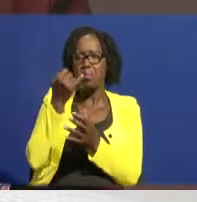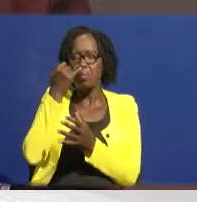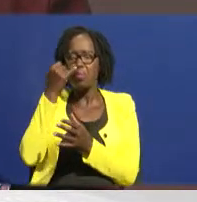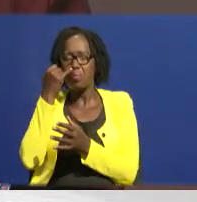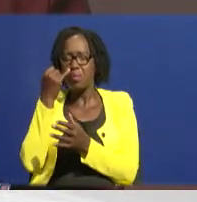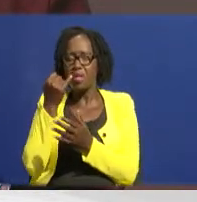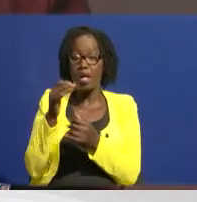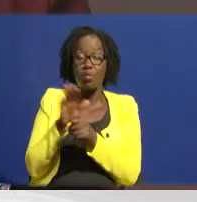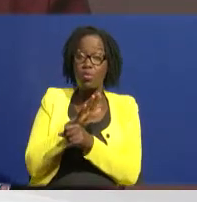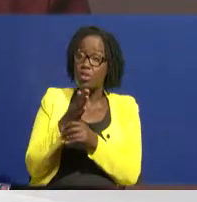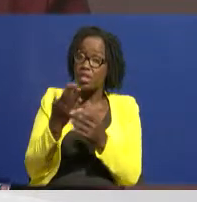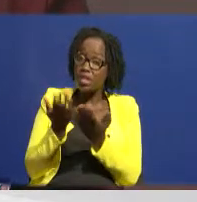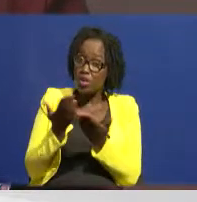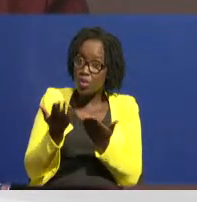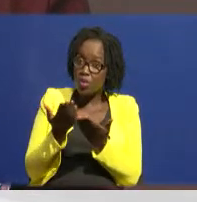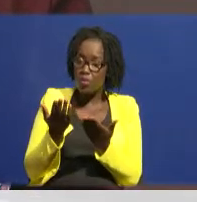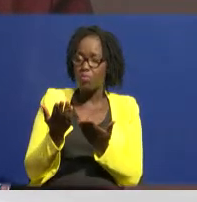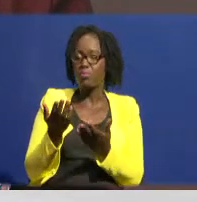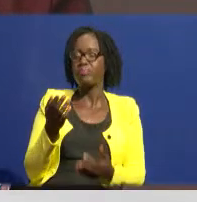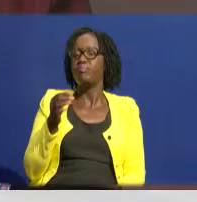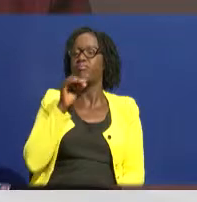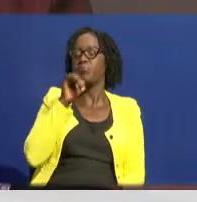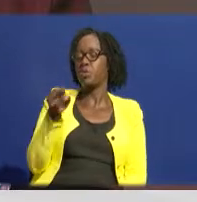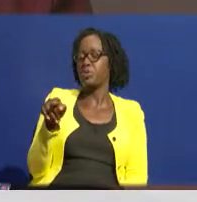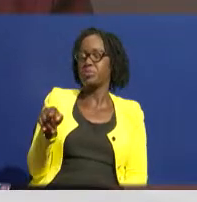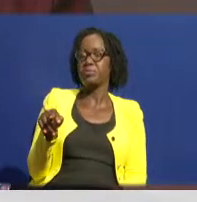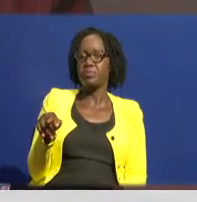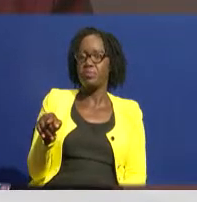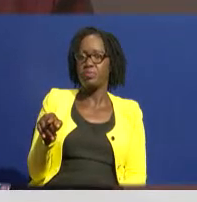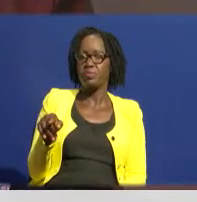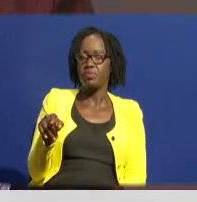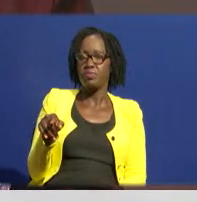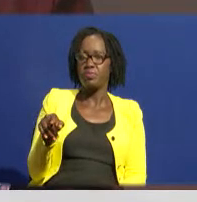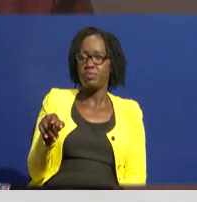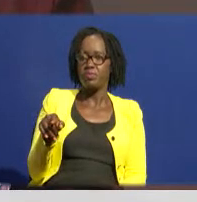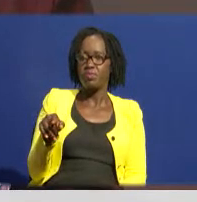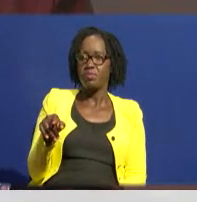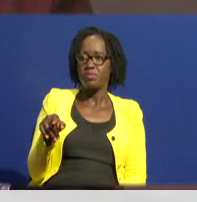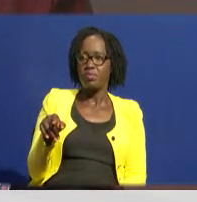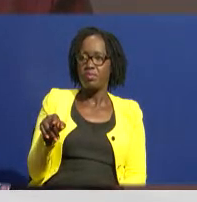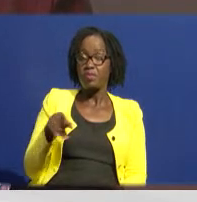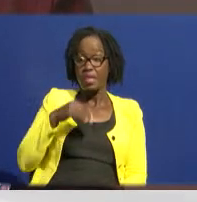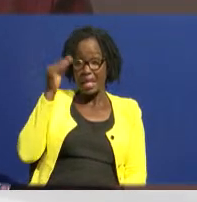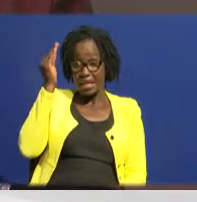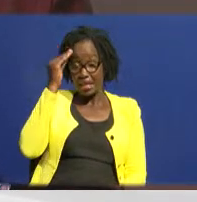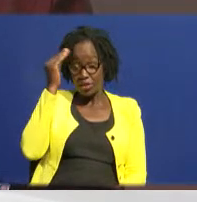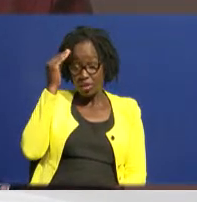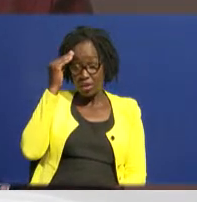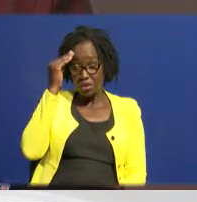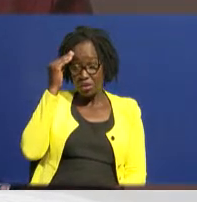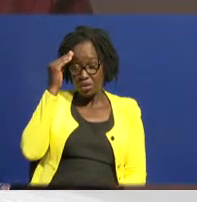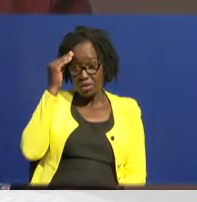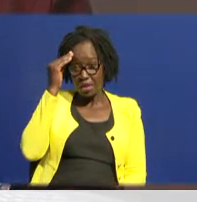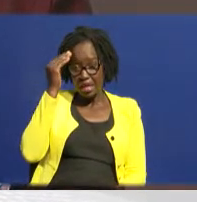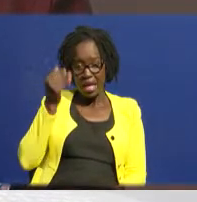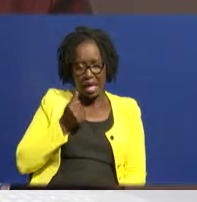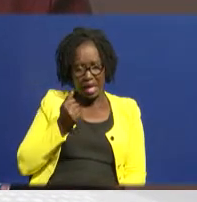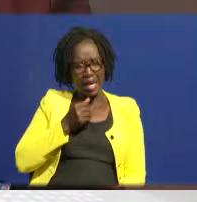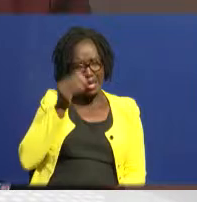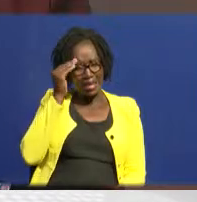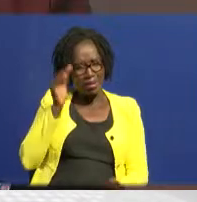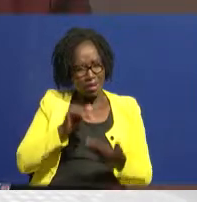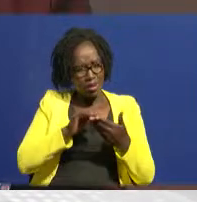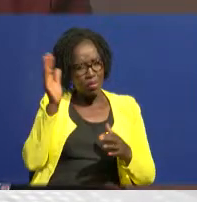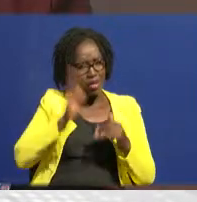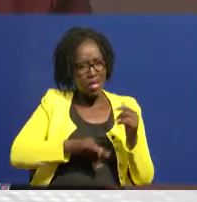addiction, mostly is with the boy child. Mm-hmm. And also even education, we find that the girl child have been educated